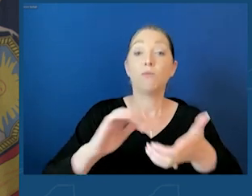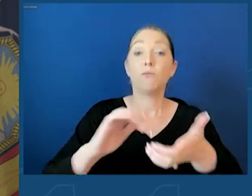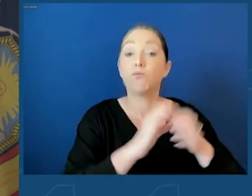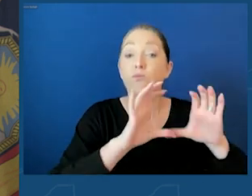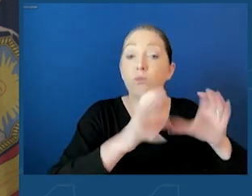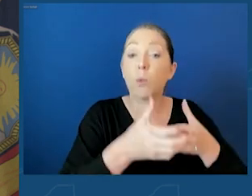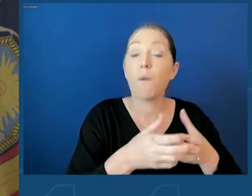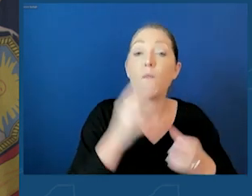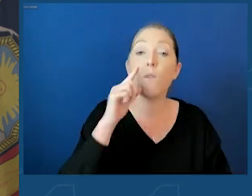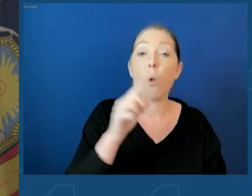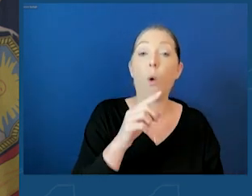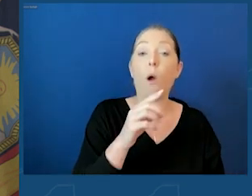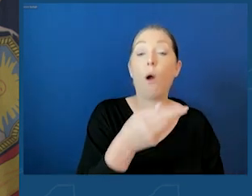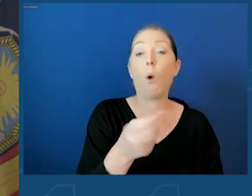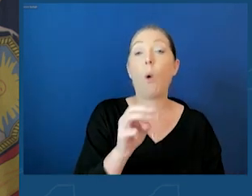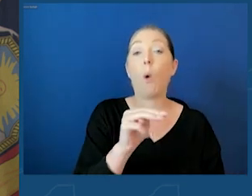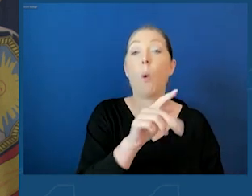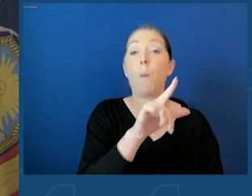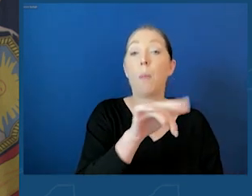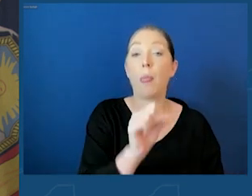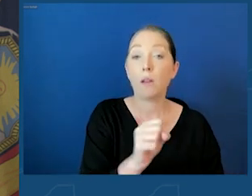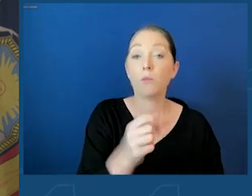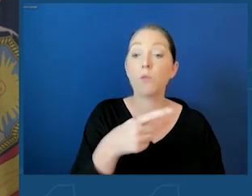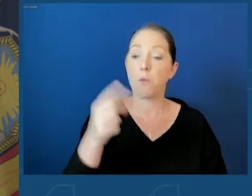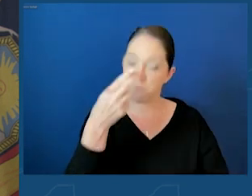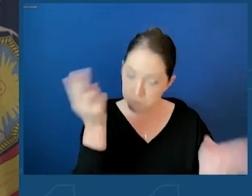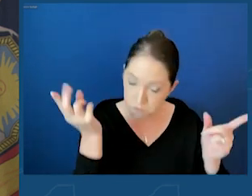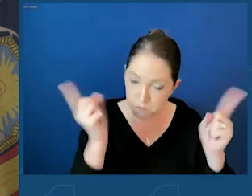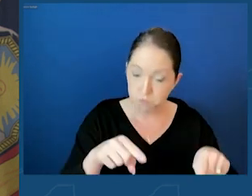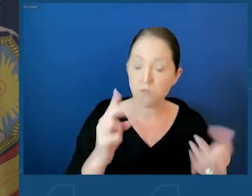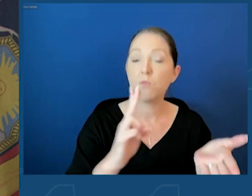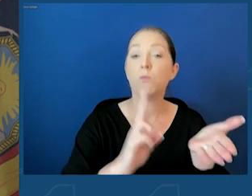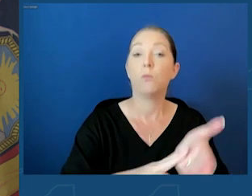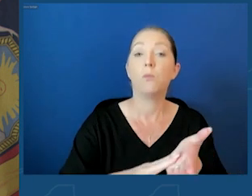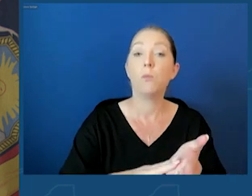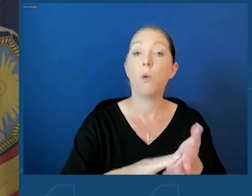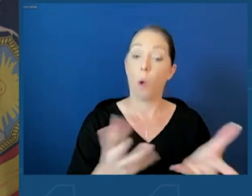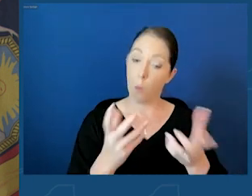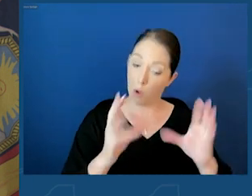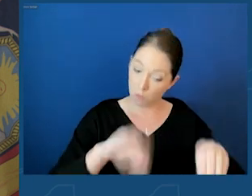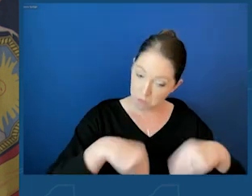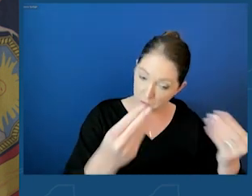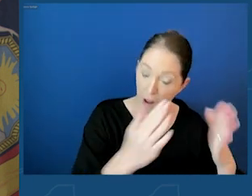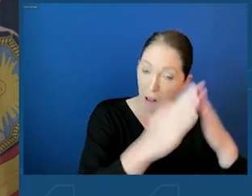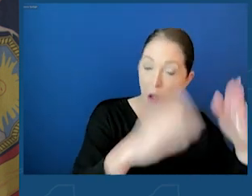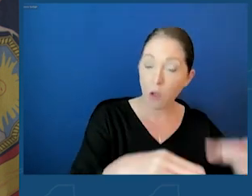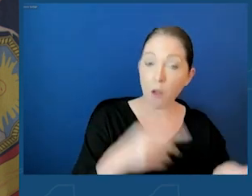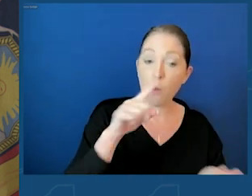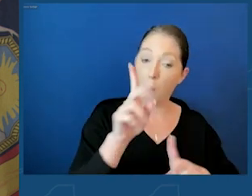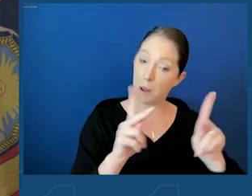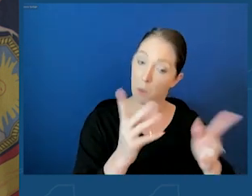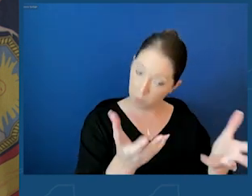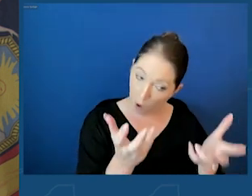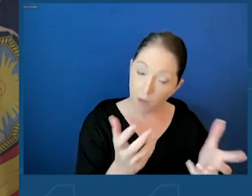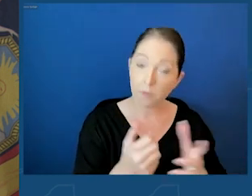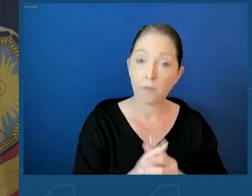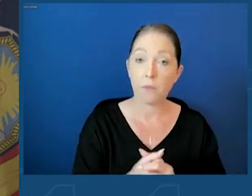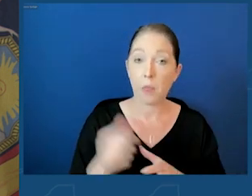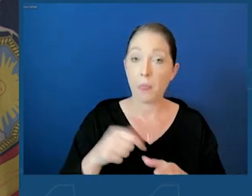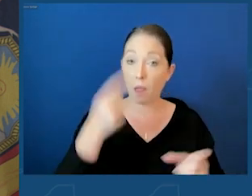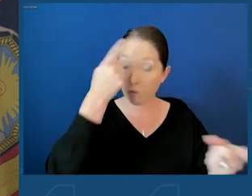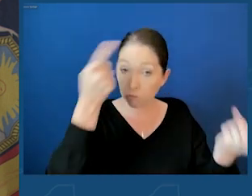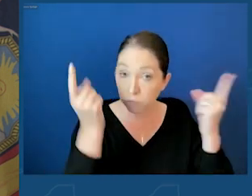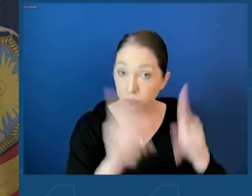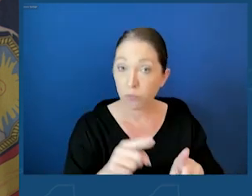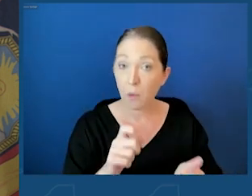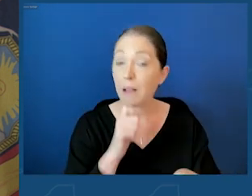agreement that the city would provide shelter to anyone who seeks it. This is an agreement that does not apply to the